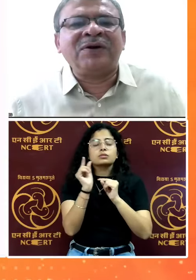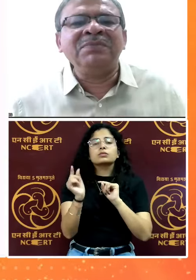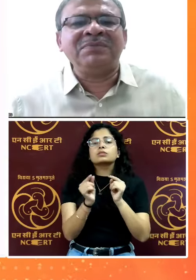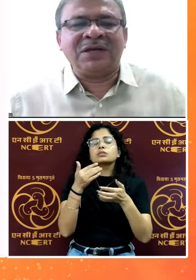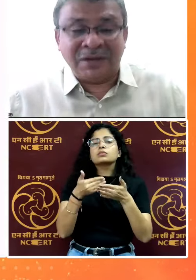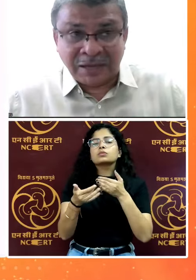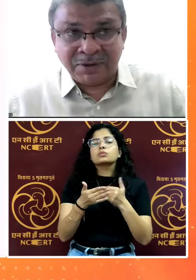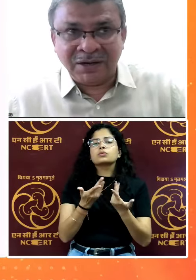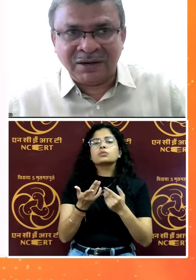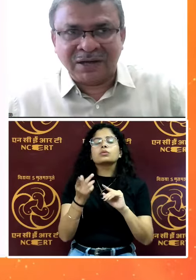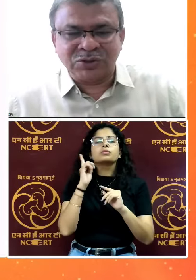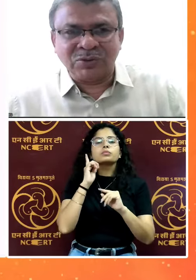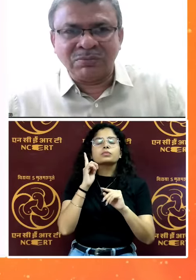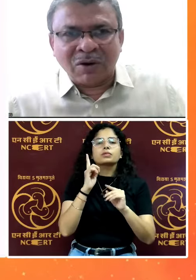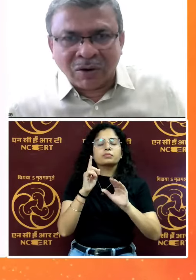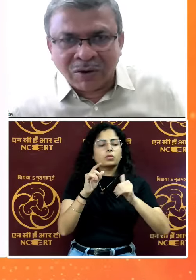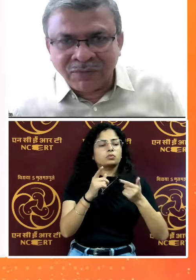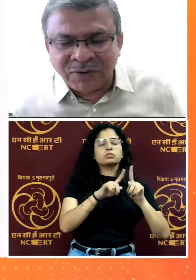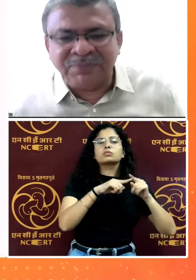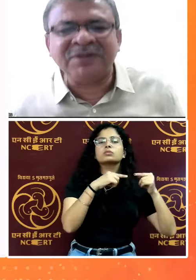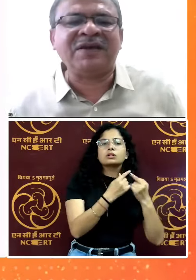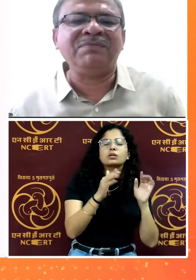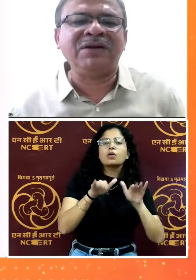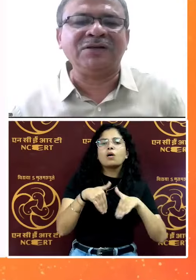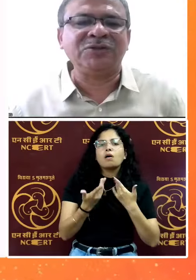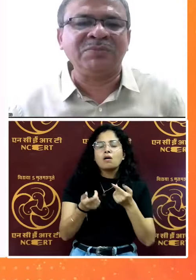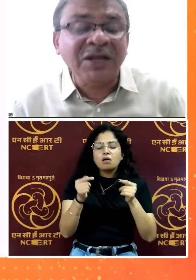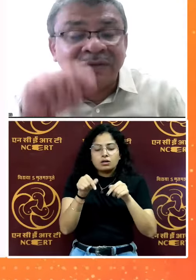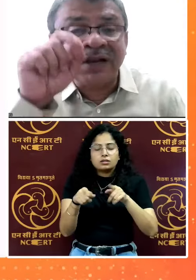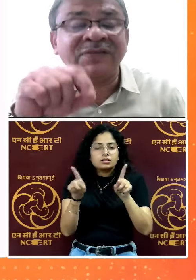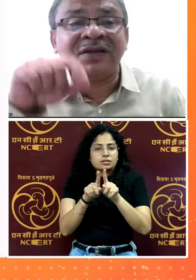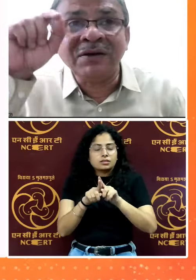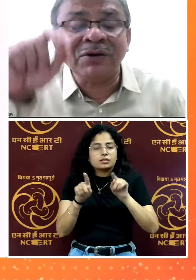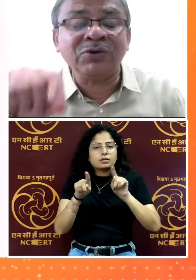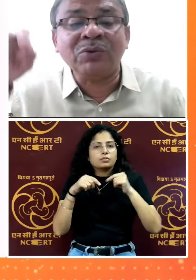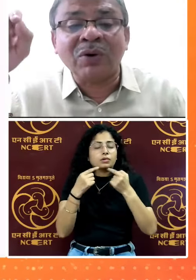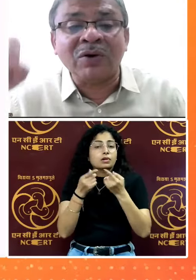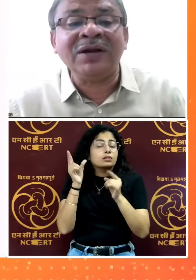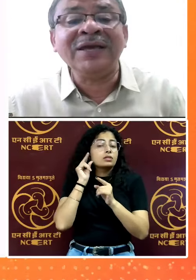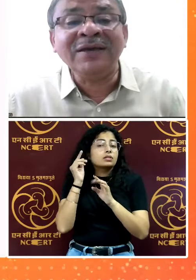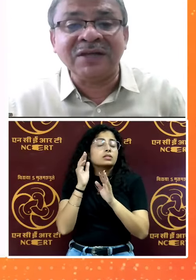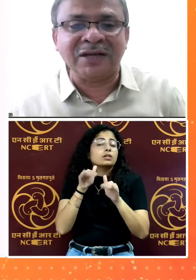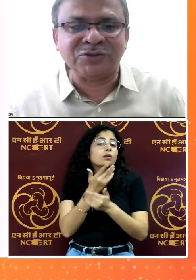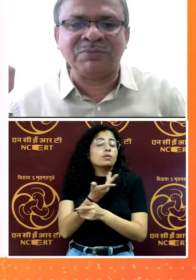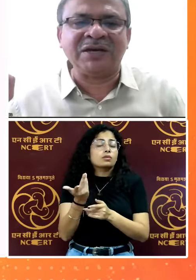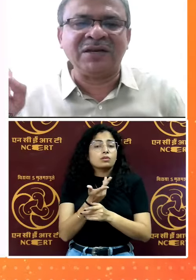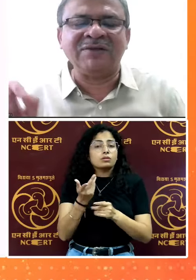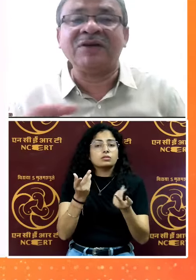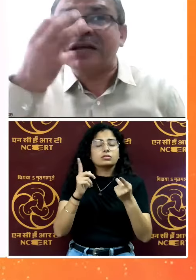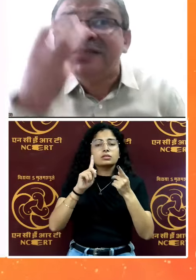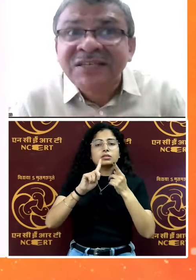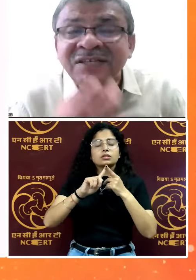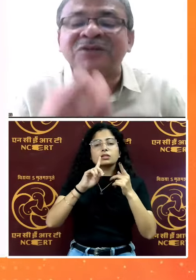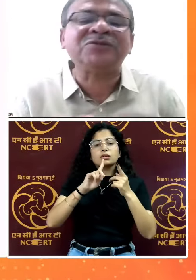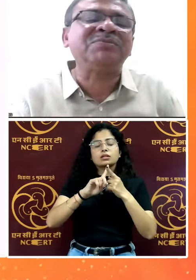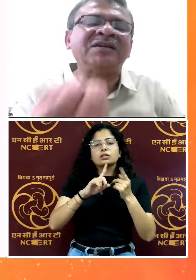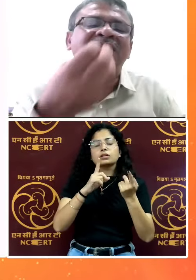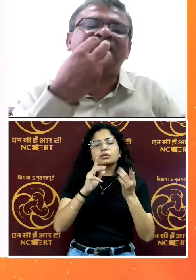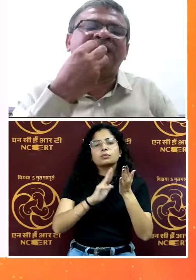sound from the neighboring classroom or from the same classroom. It will listen to only the electromagnetic waves, and